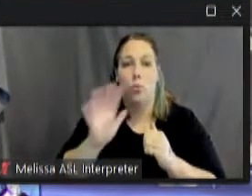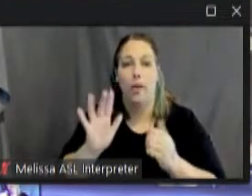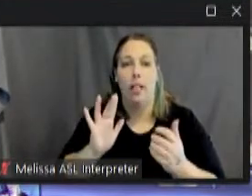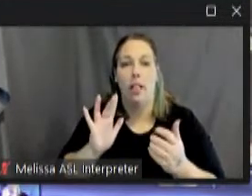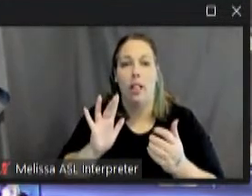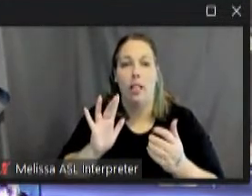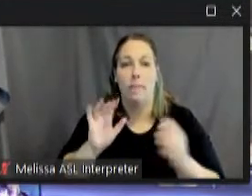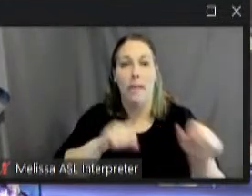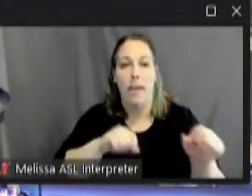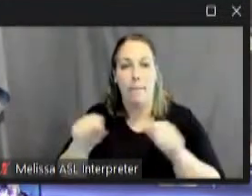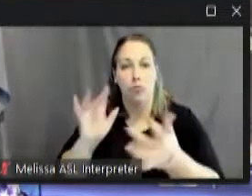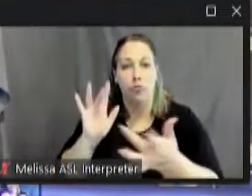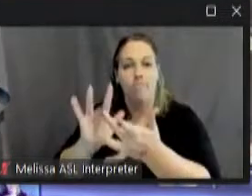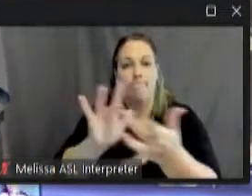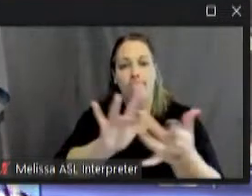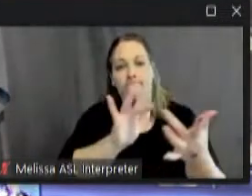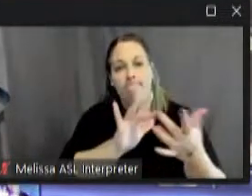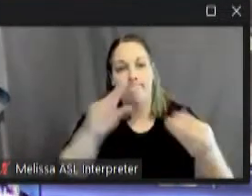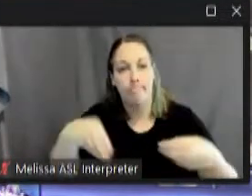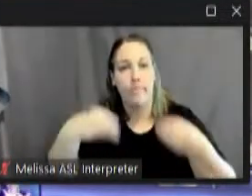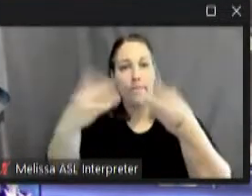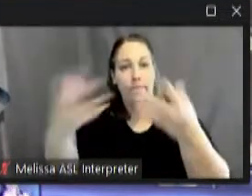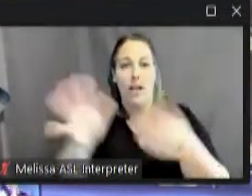you, Minister.